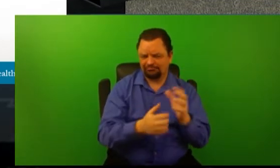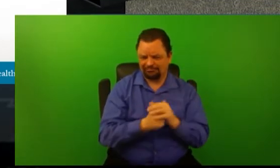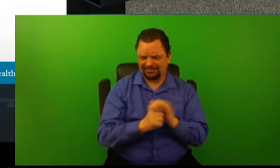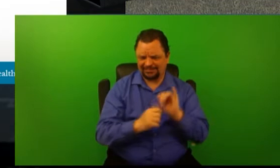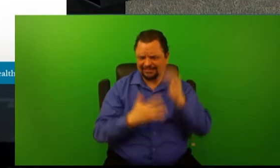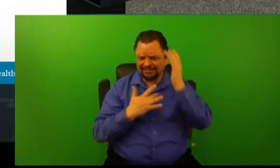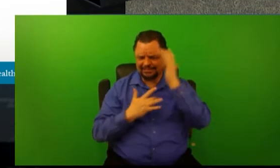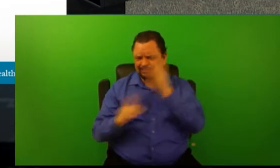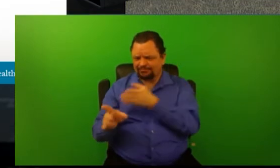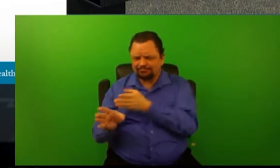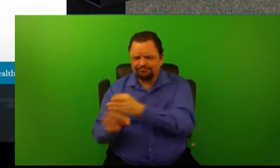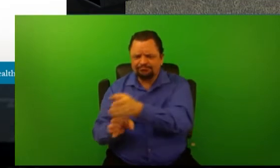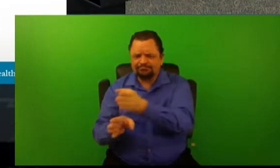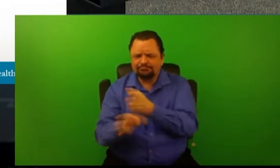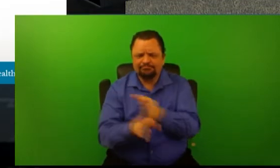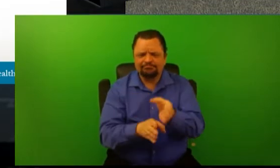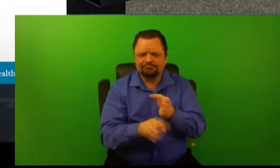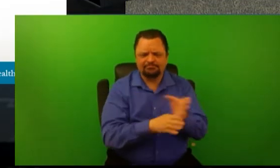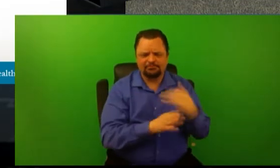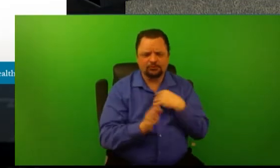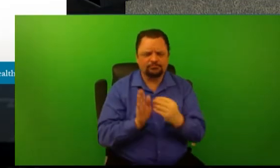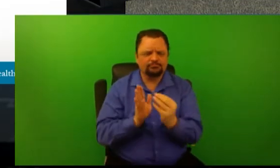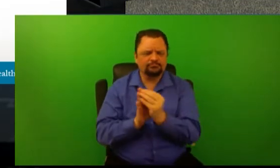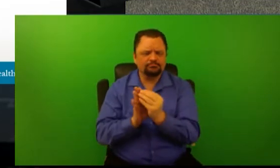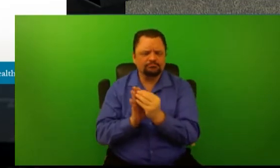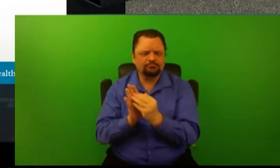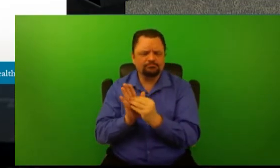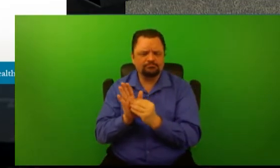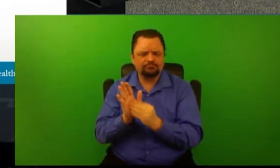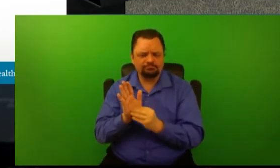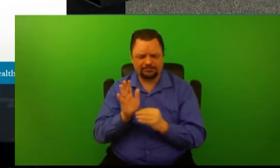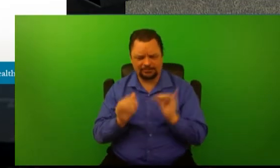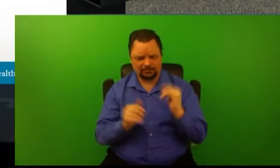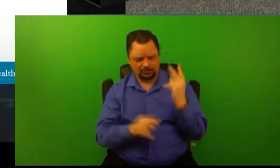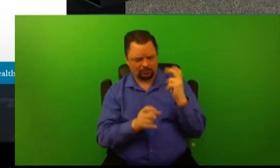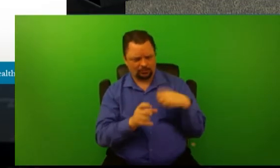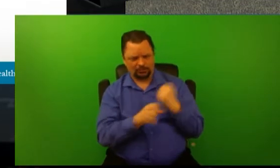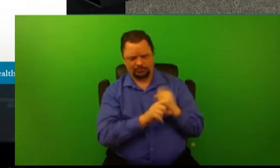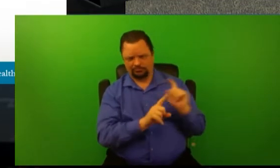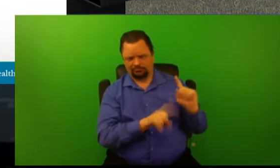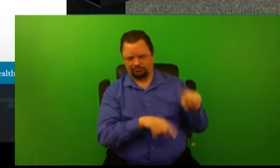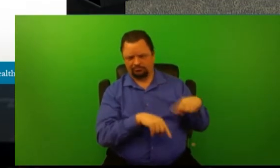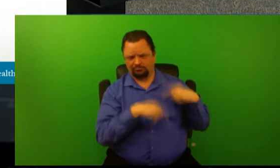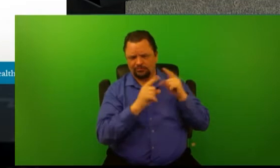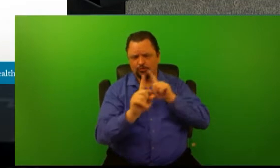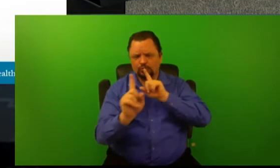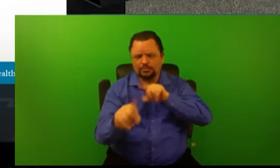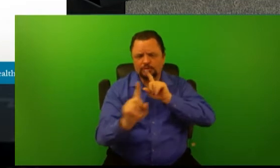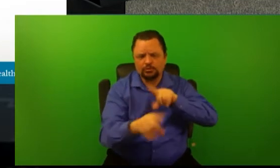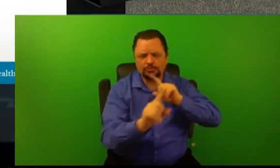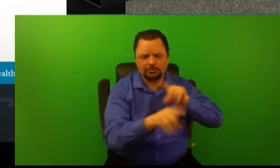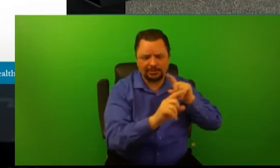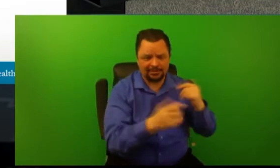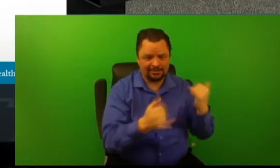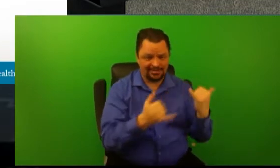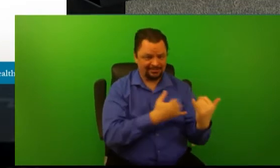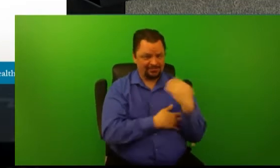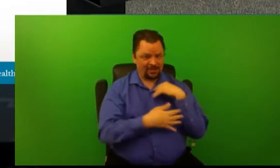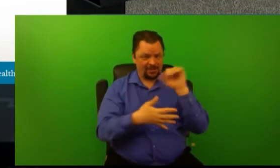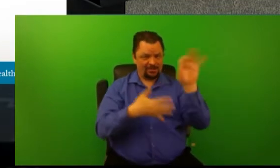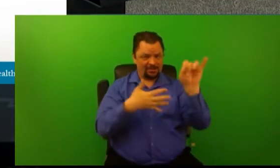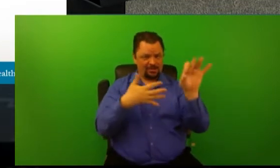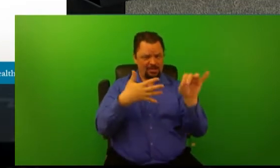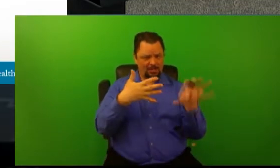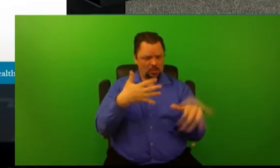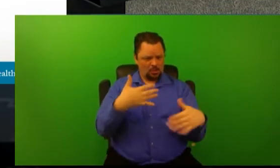is, after 2 years of continuous response, a really nice place for us to be able to bring forward such